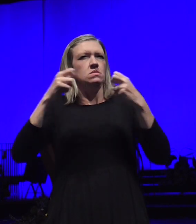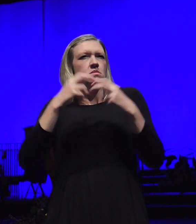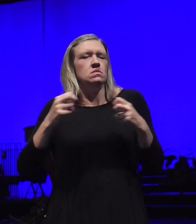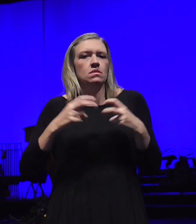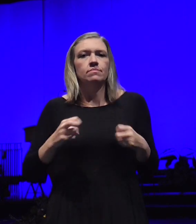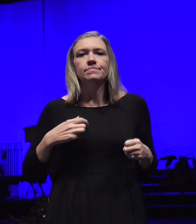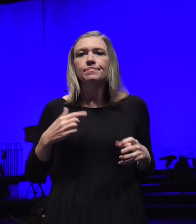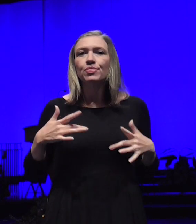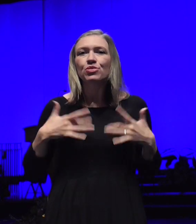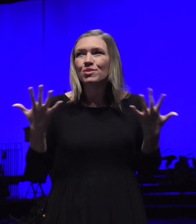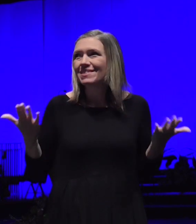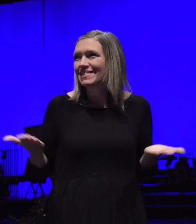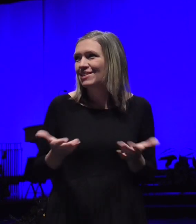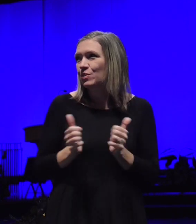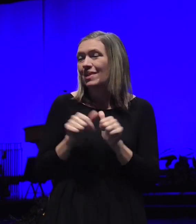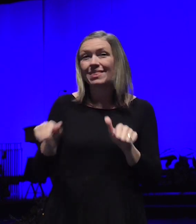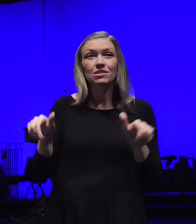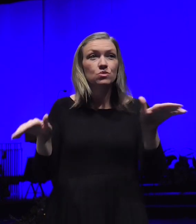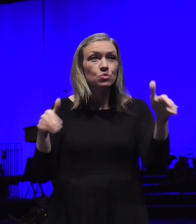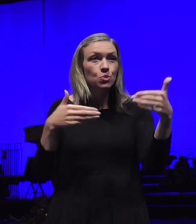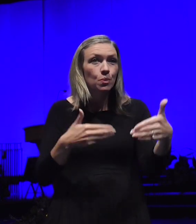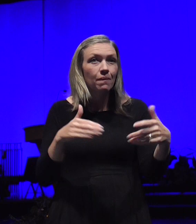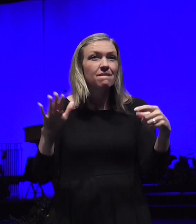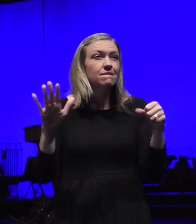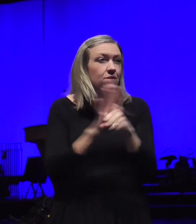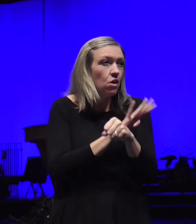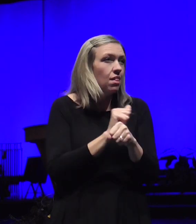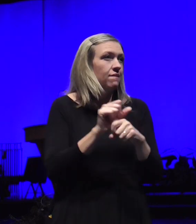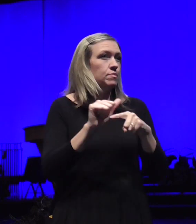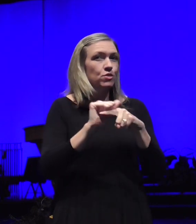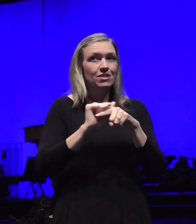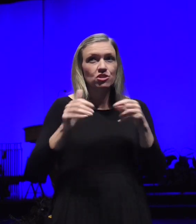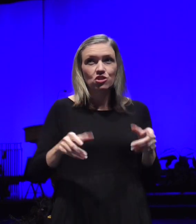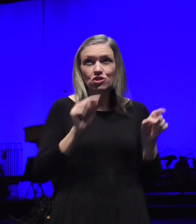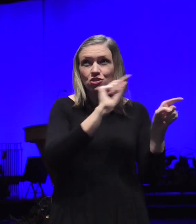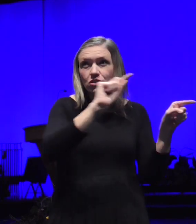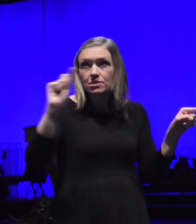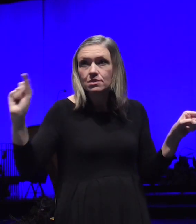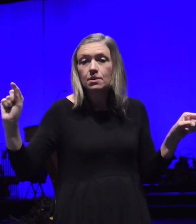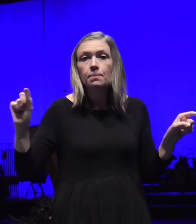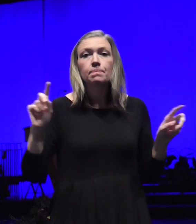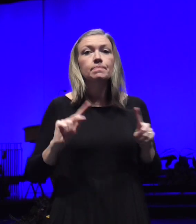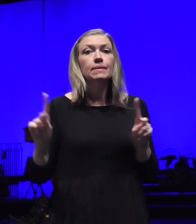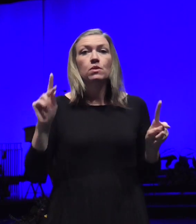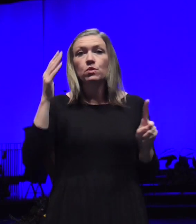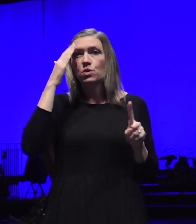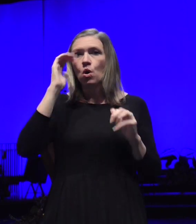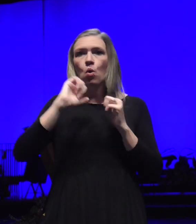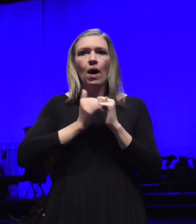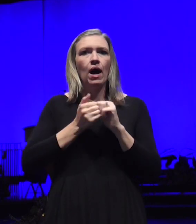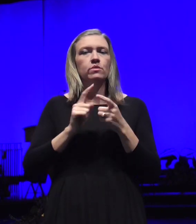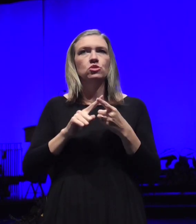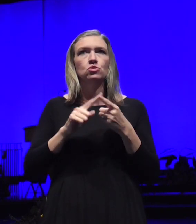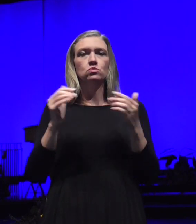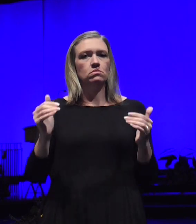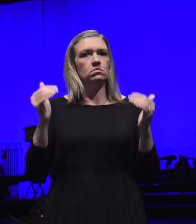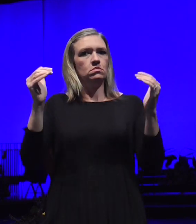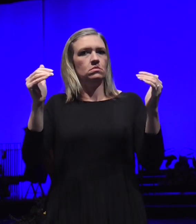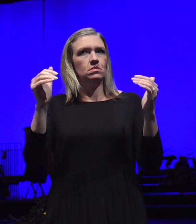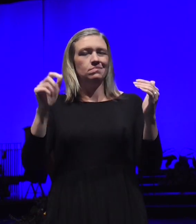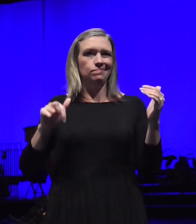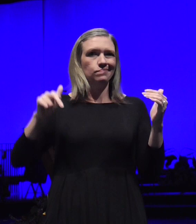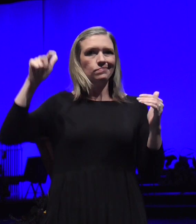be here with this room filled with so many practitioners, because the people that know how to step upstairs in